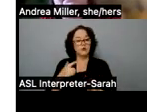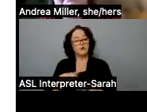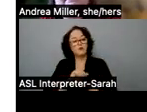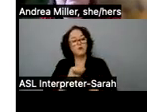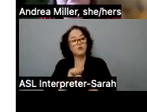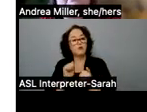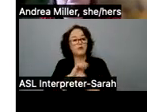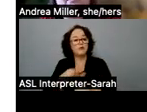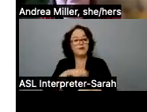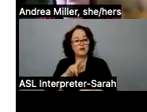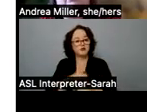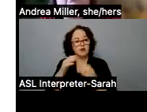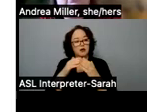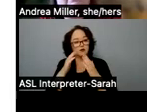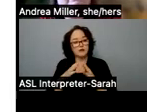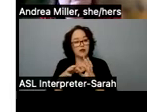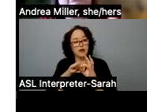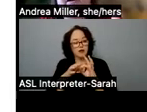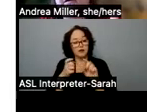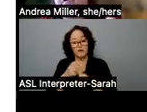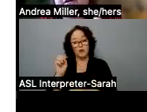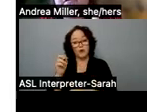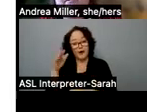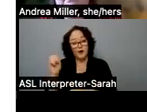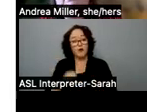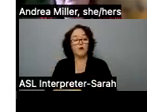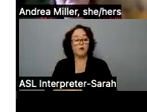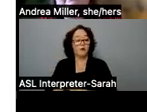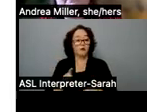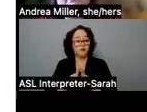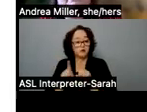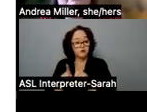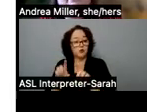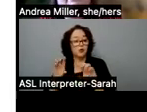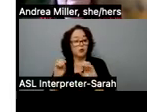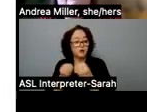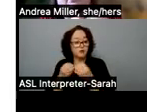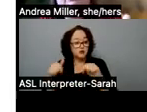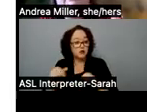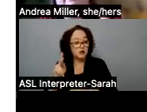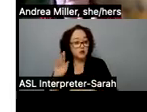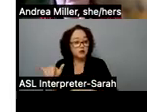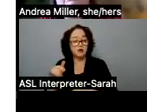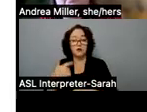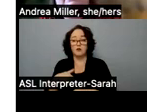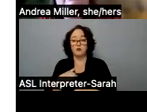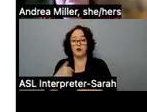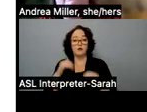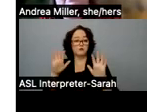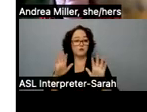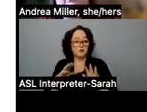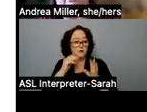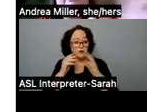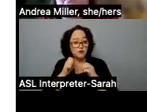Housing Alliance out of Ohio. We've had really great experiences with them. And the projects that we're trying to